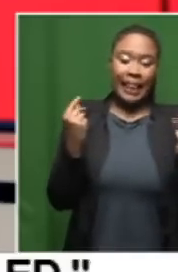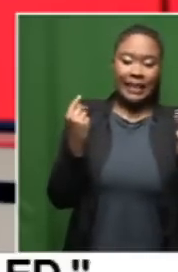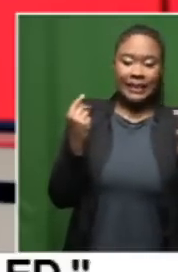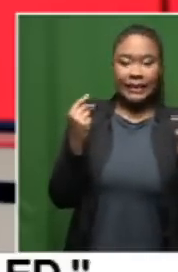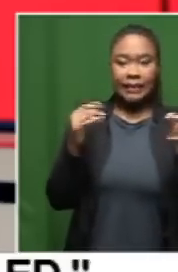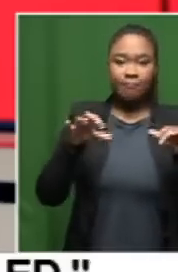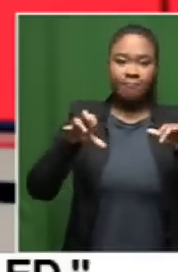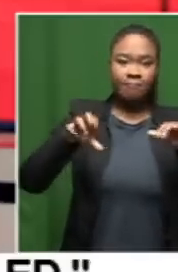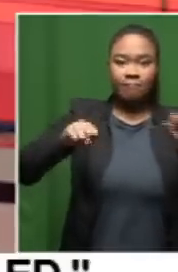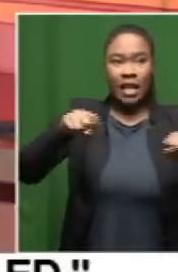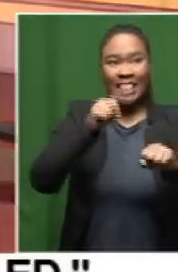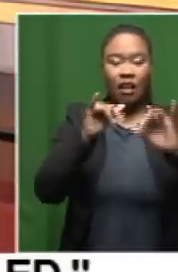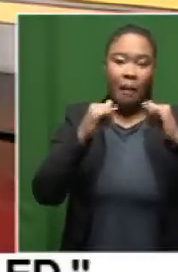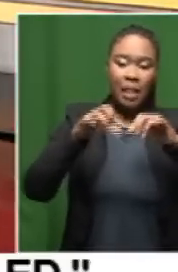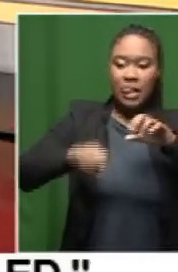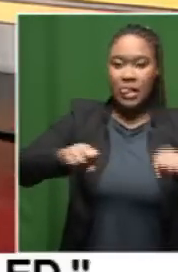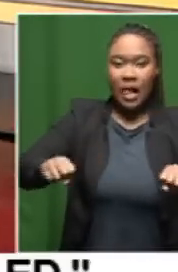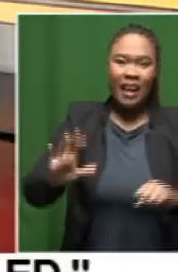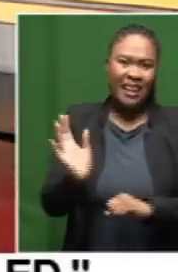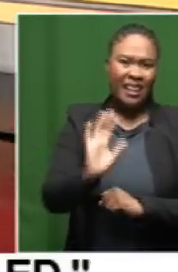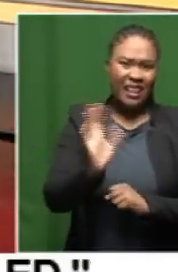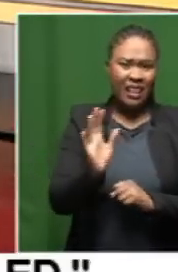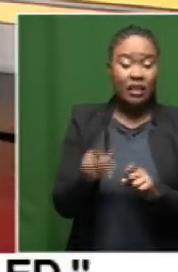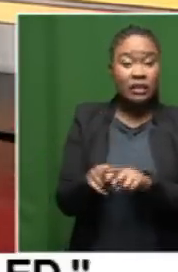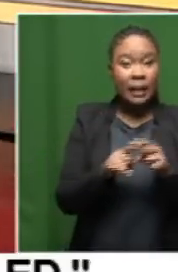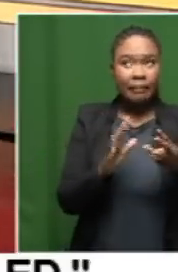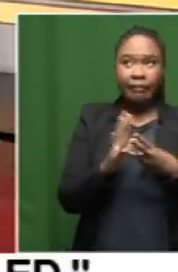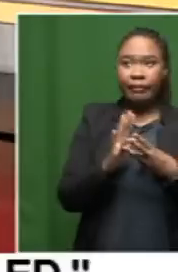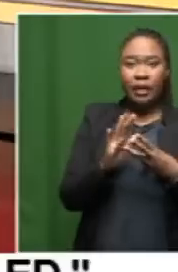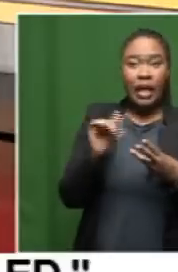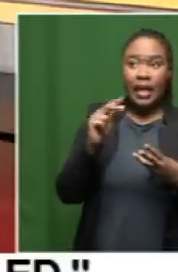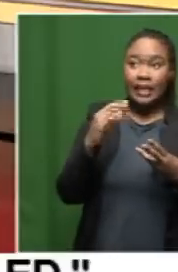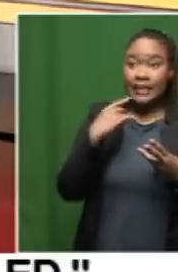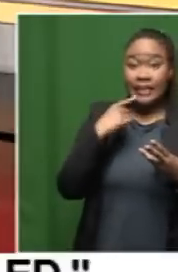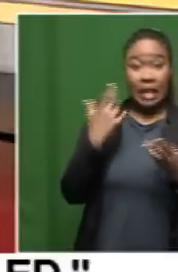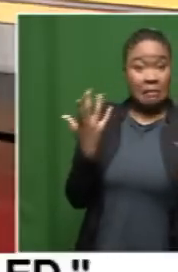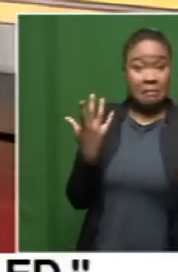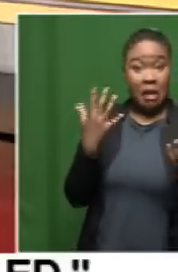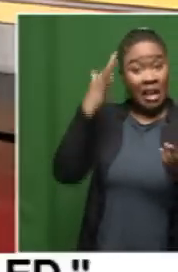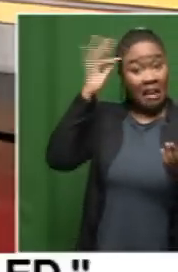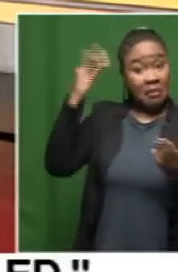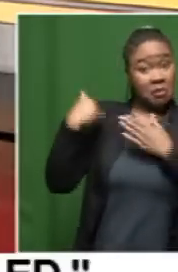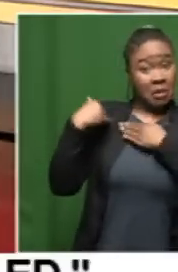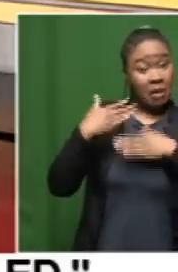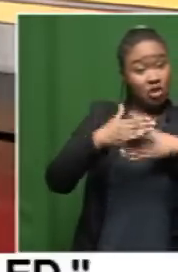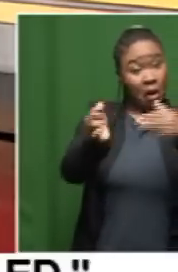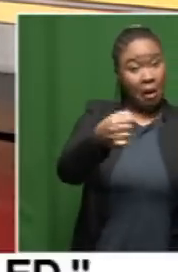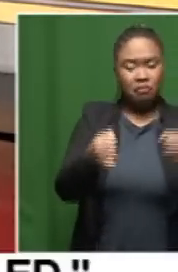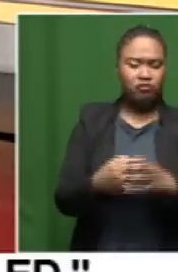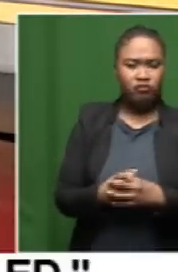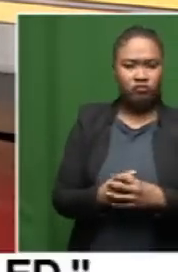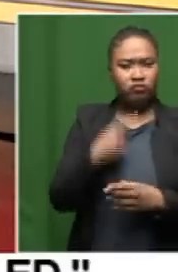You've sat and listened to the president say that government doesn't create jobs, that's up to the public sector, which I think is something that you're